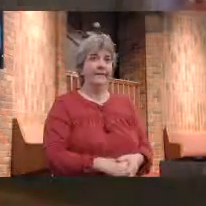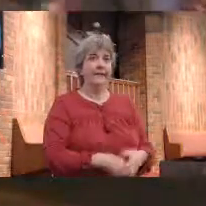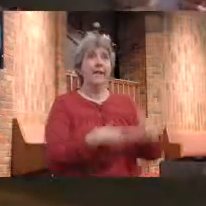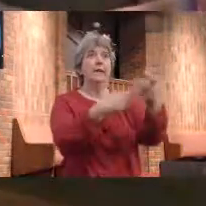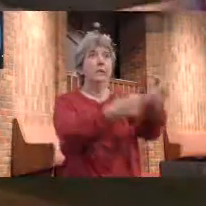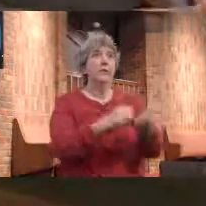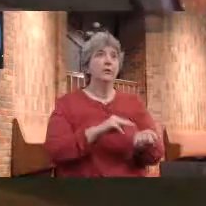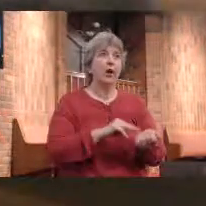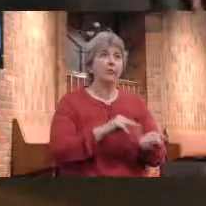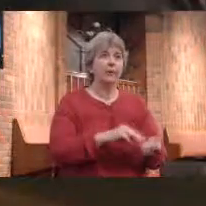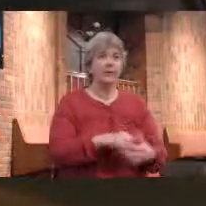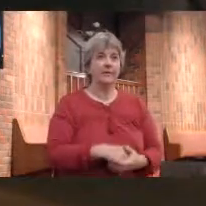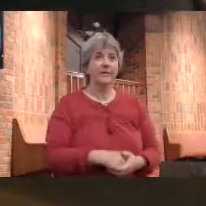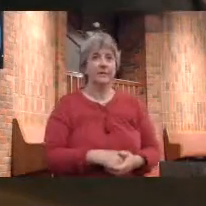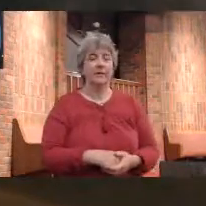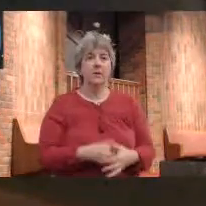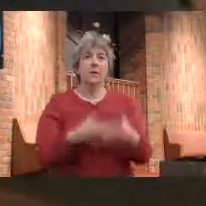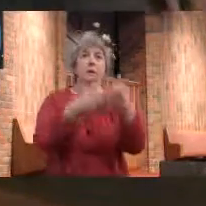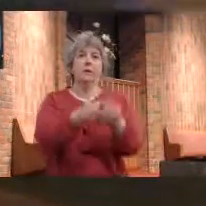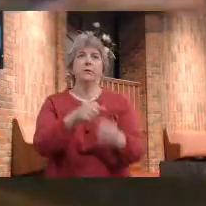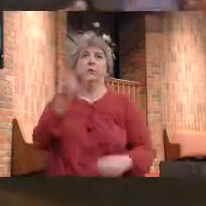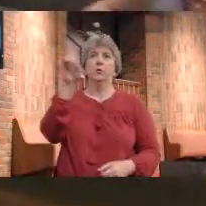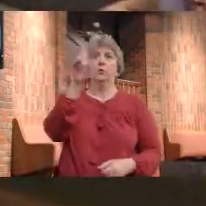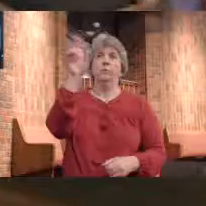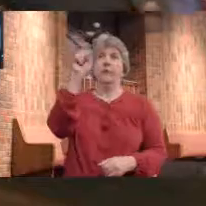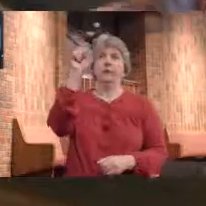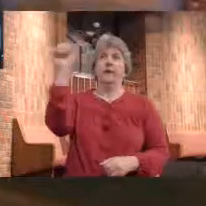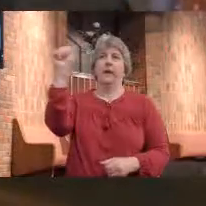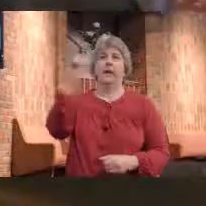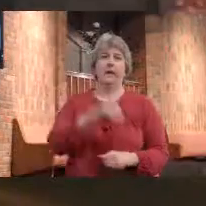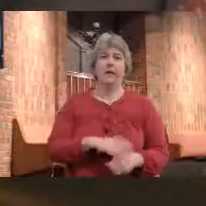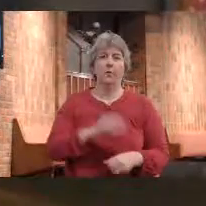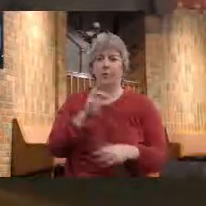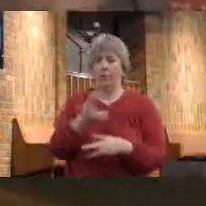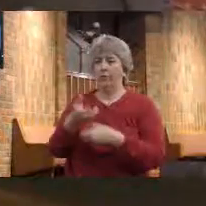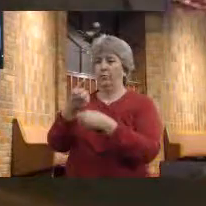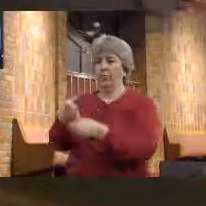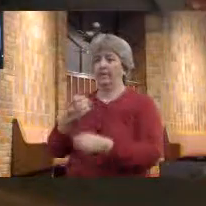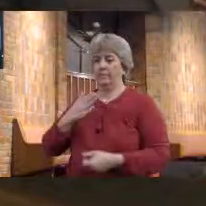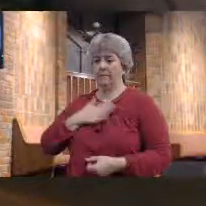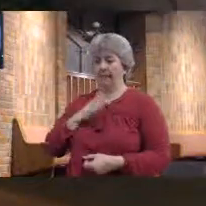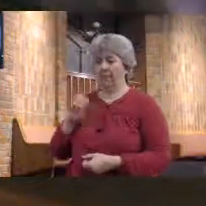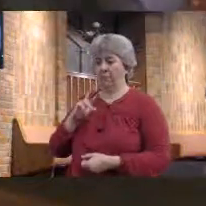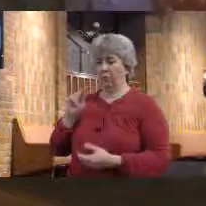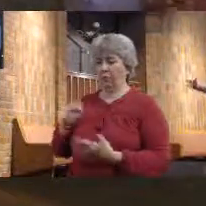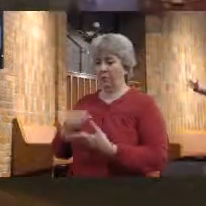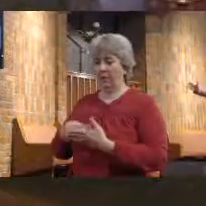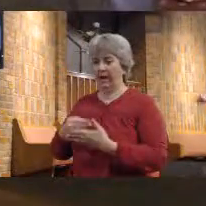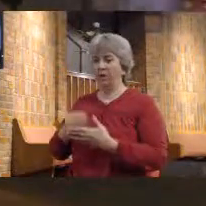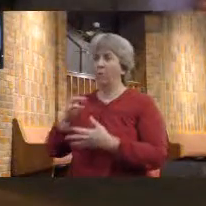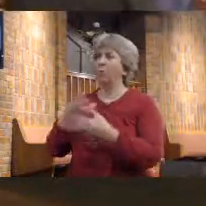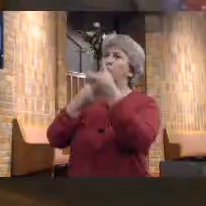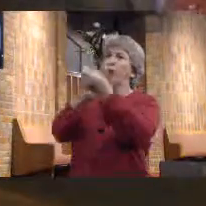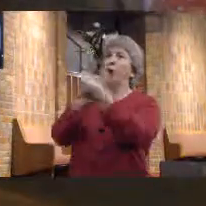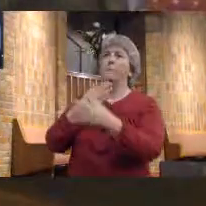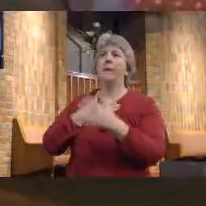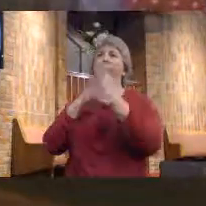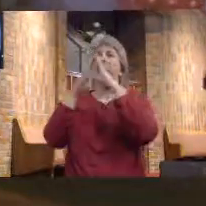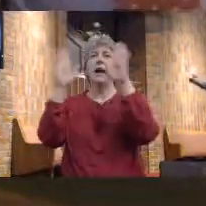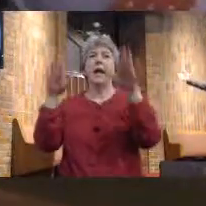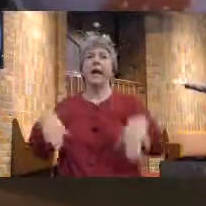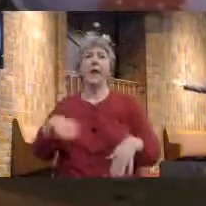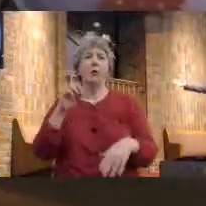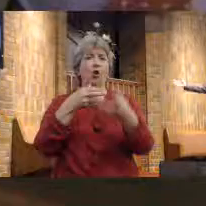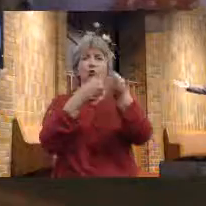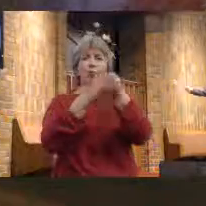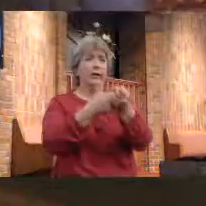trust. Or in the power of the United States they trust, or in their bank account they trust, or in their house they trust, or there may be